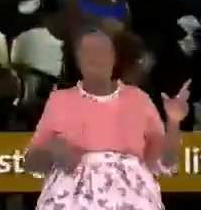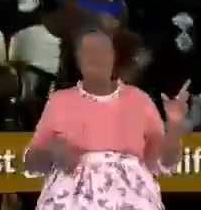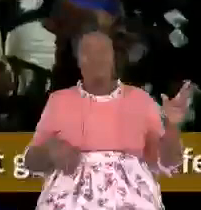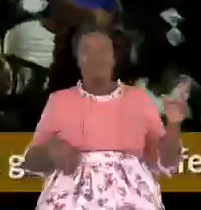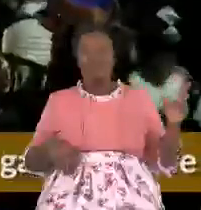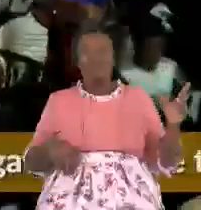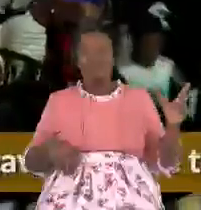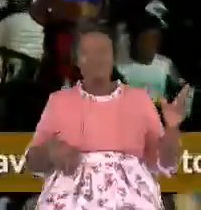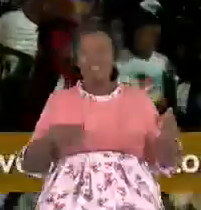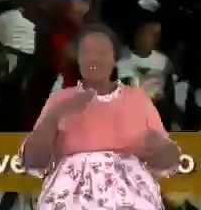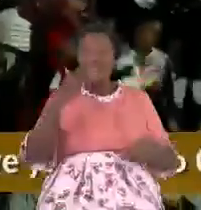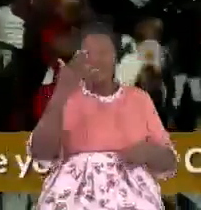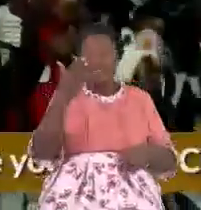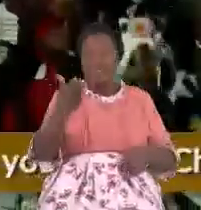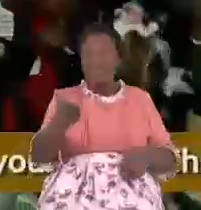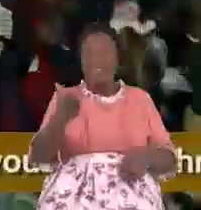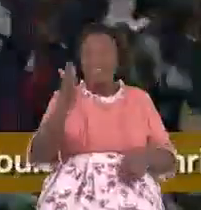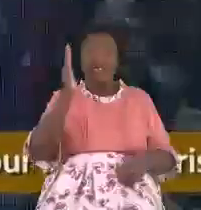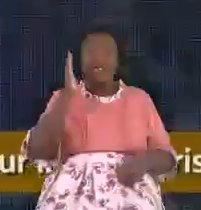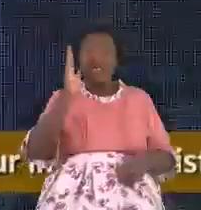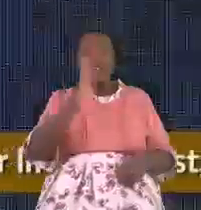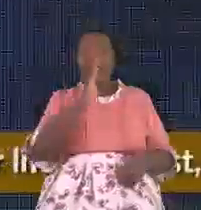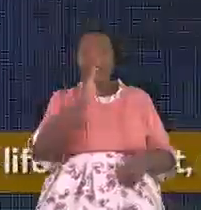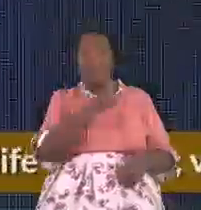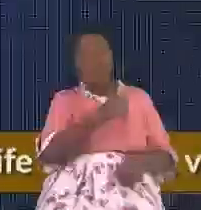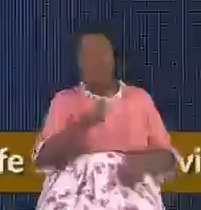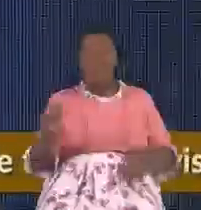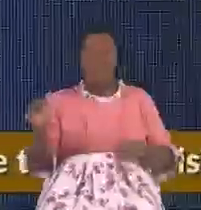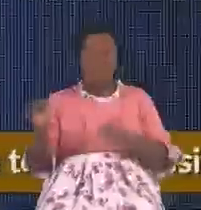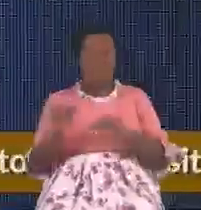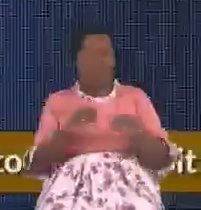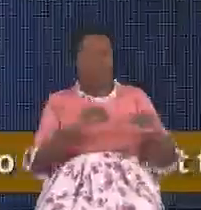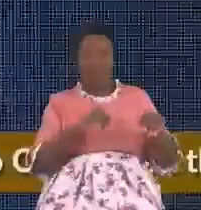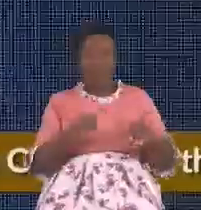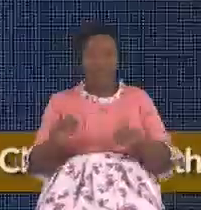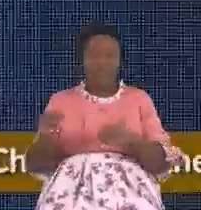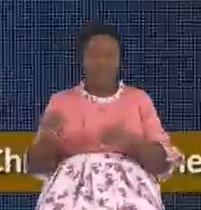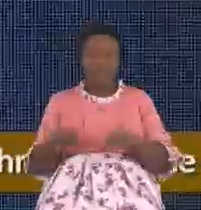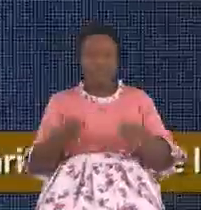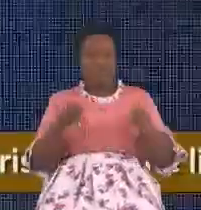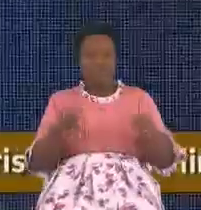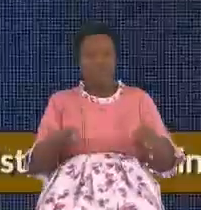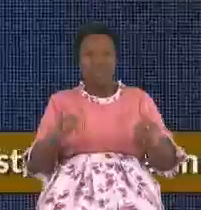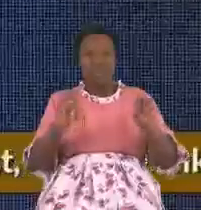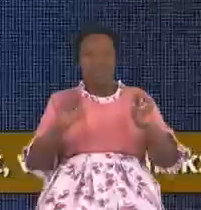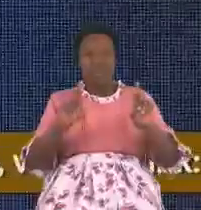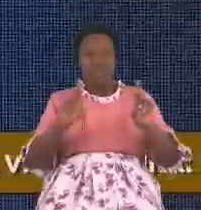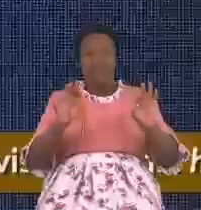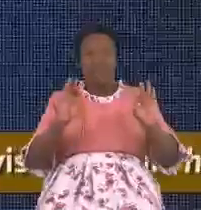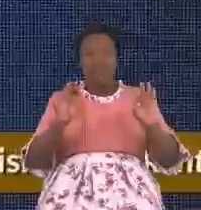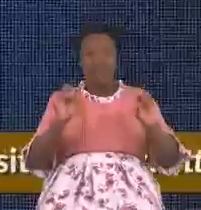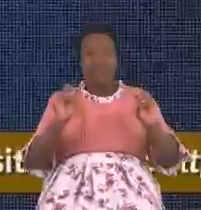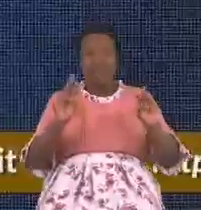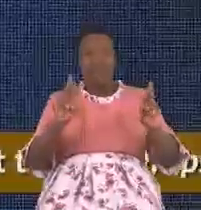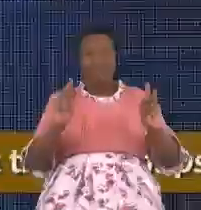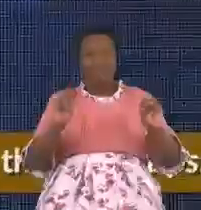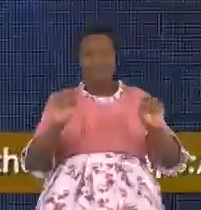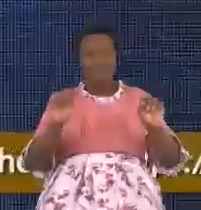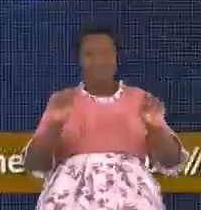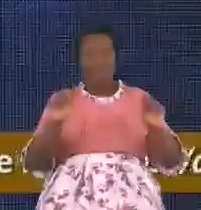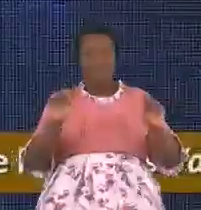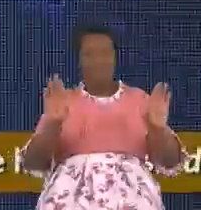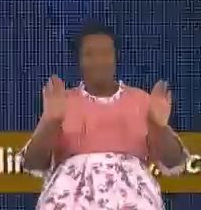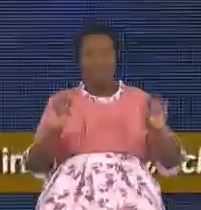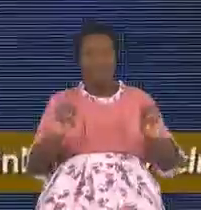there shall be a performance in your life right there